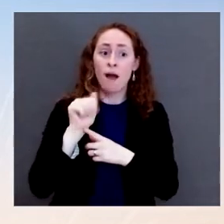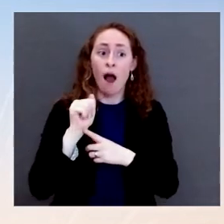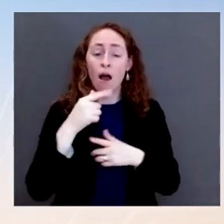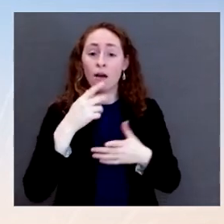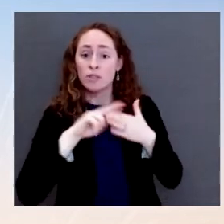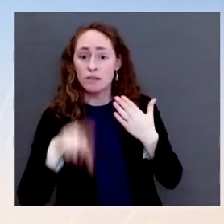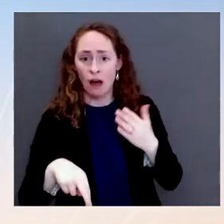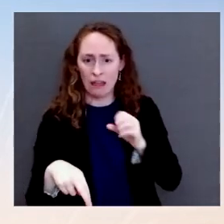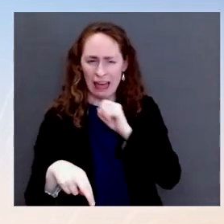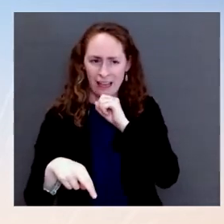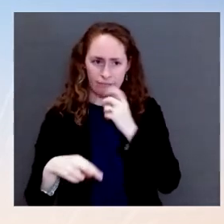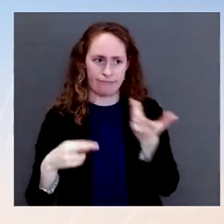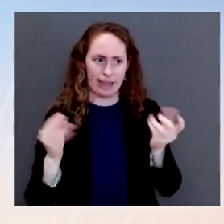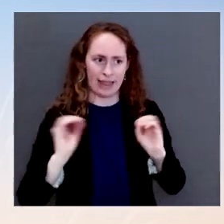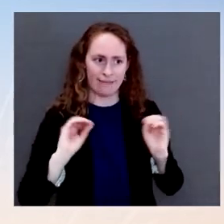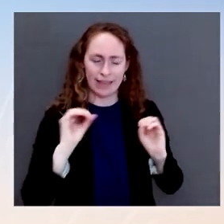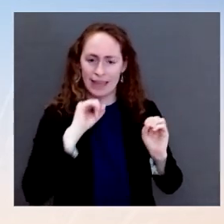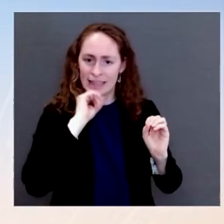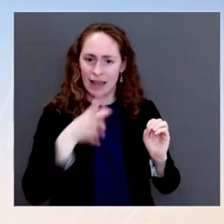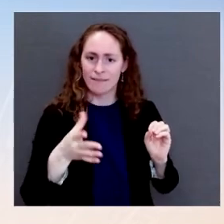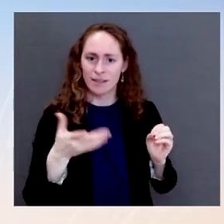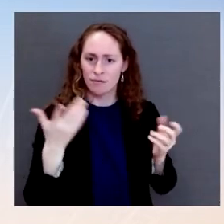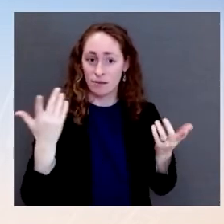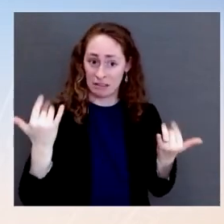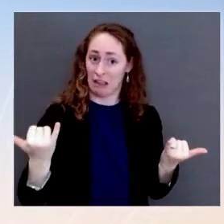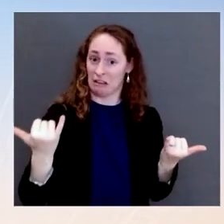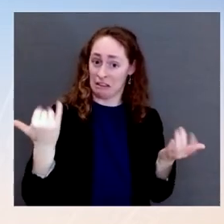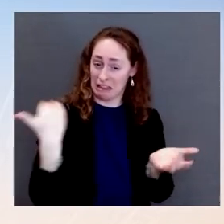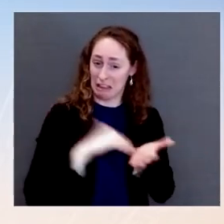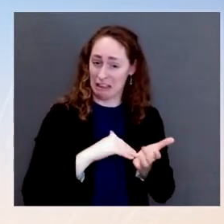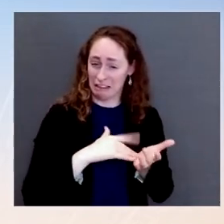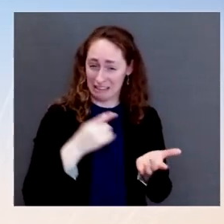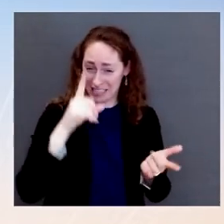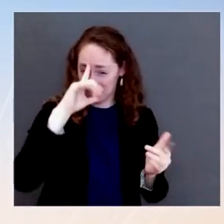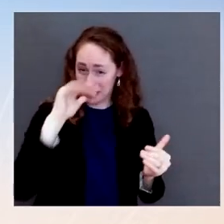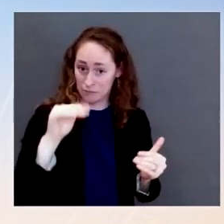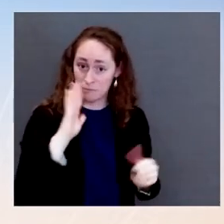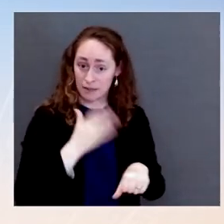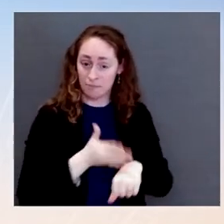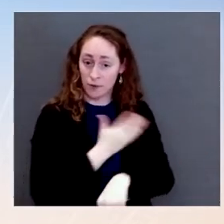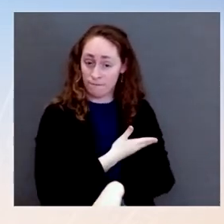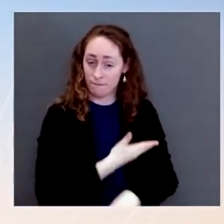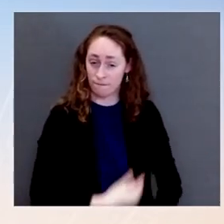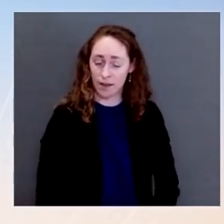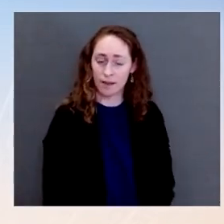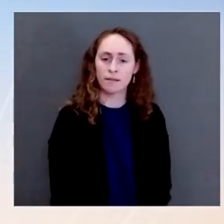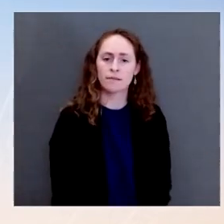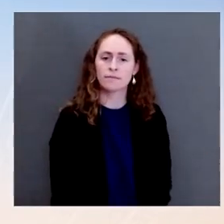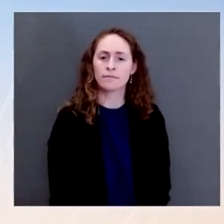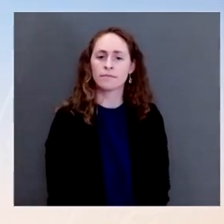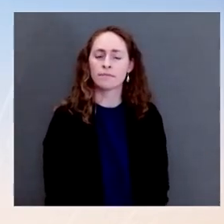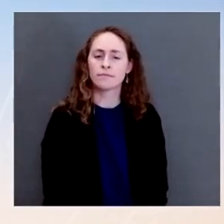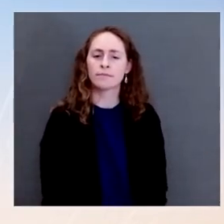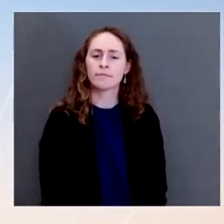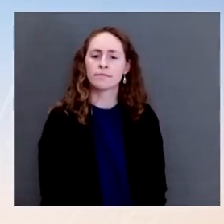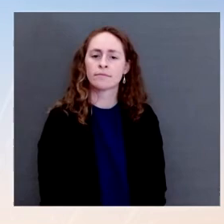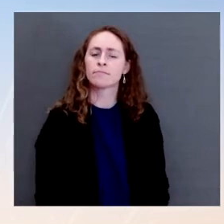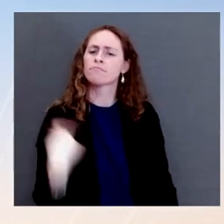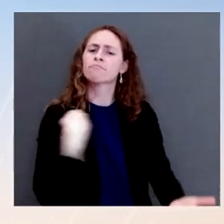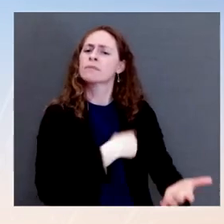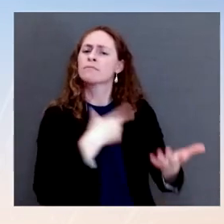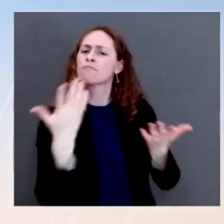that we have been working in lockstep and in coordination with Congress, with countries, our